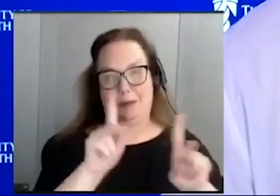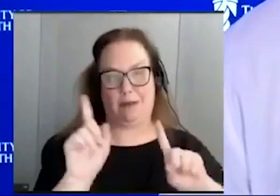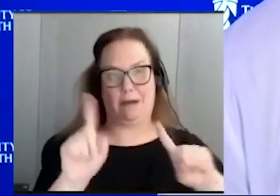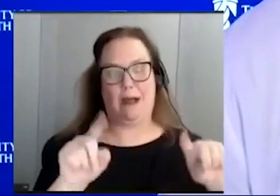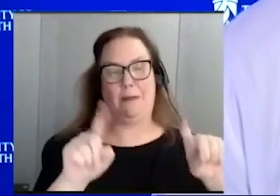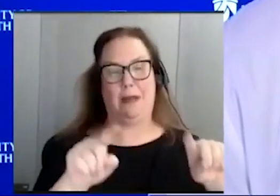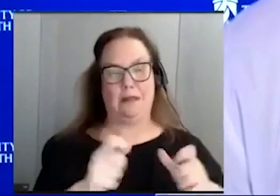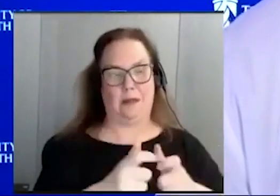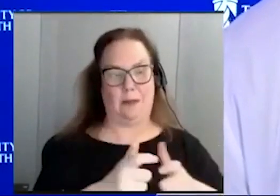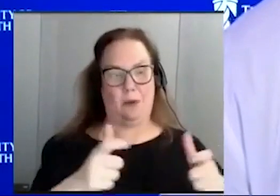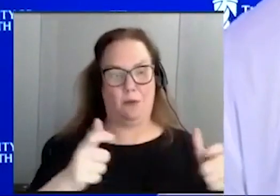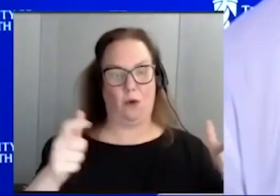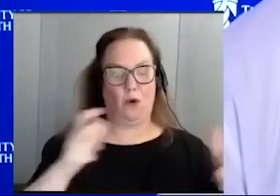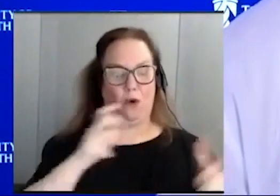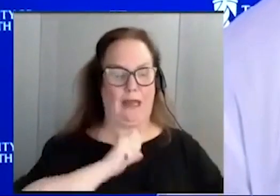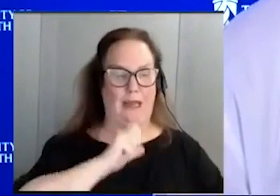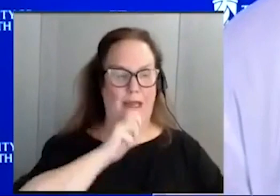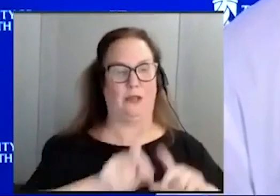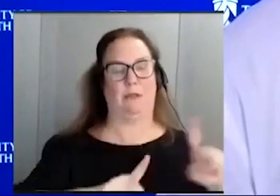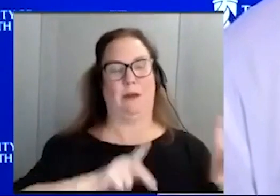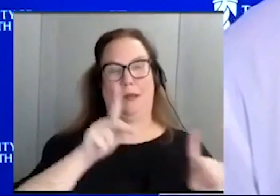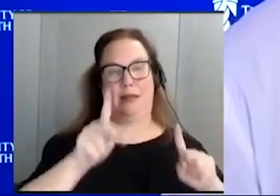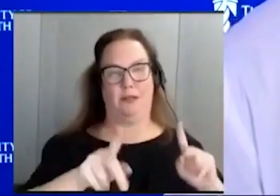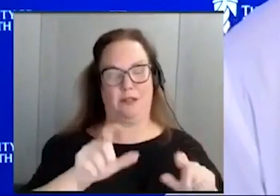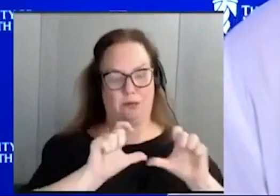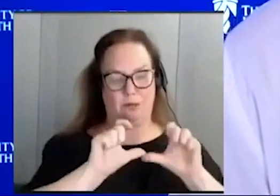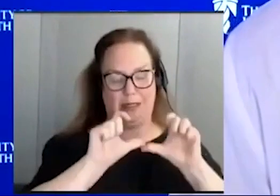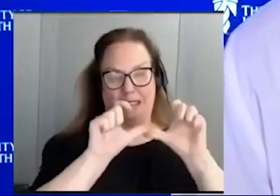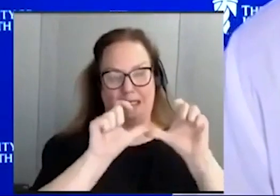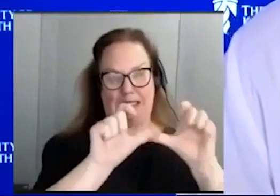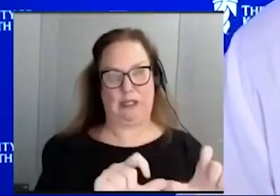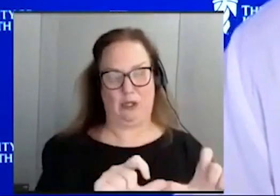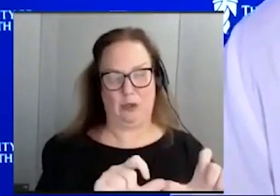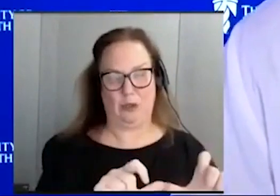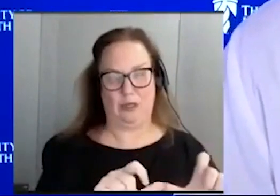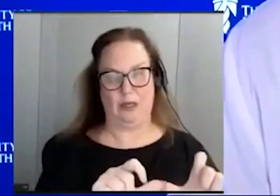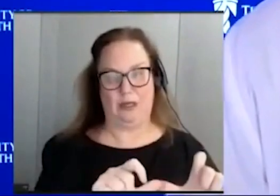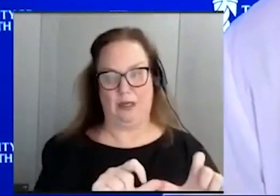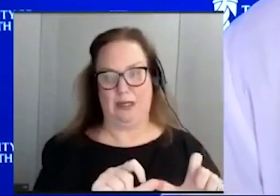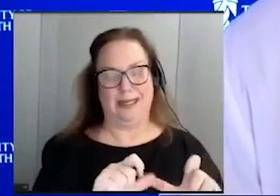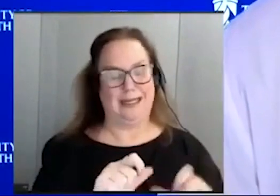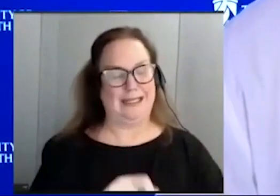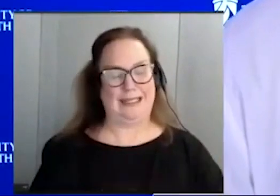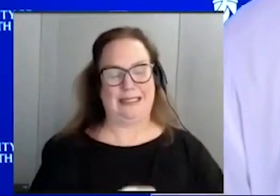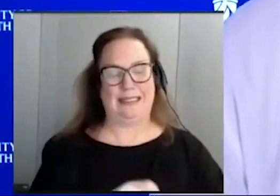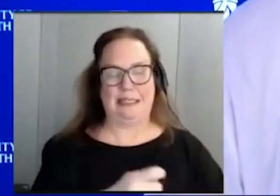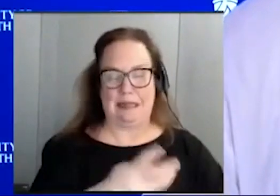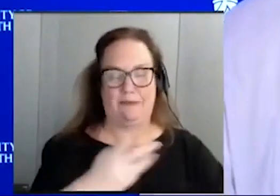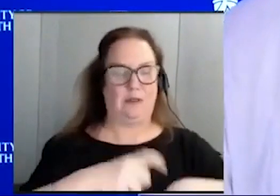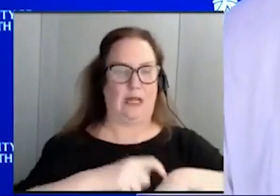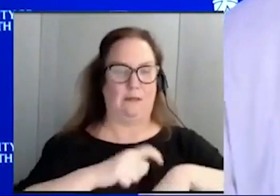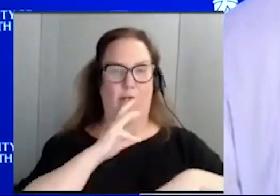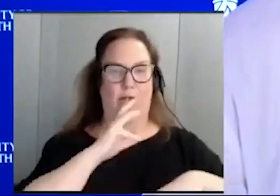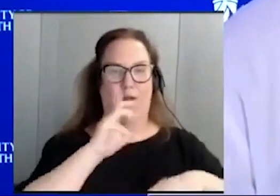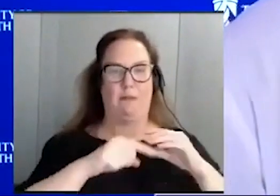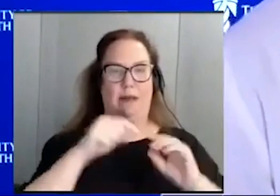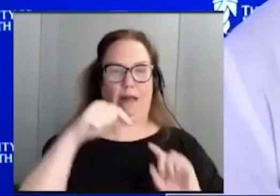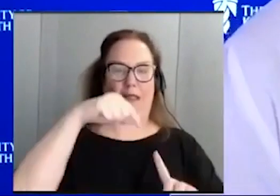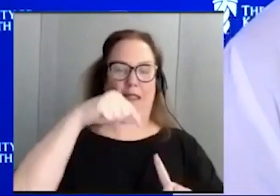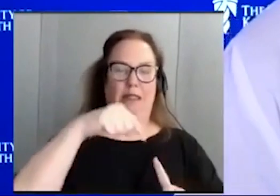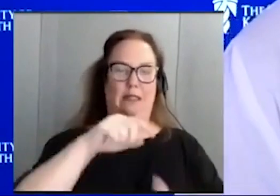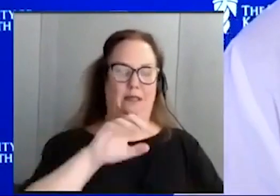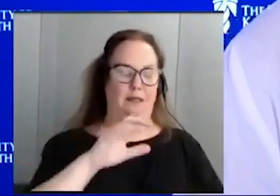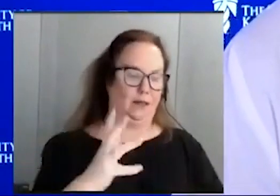population and an aging population, this is going to continue. And this has been brought up several times in forums,